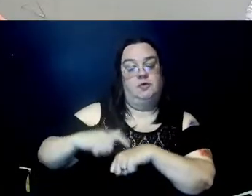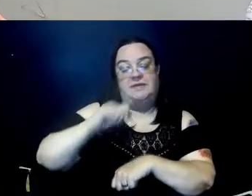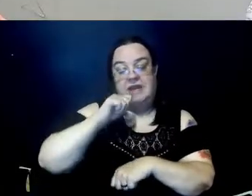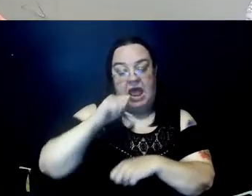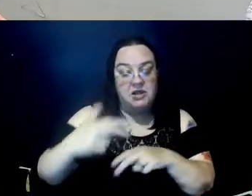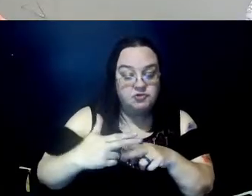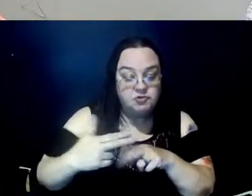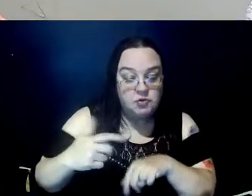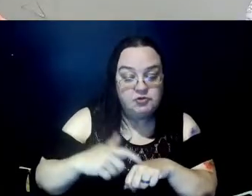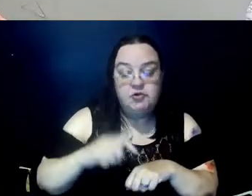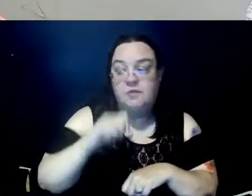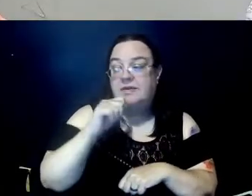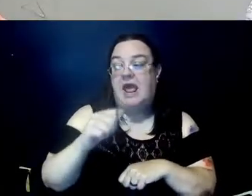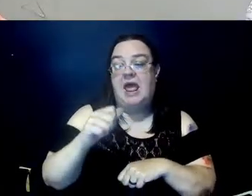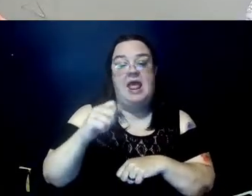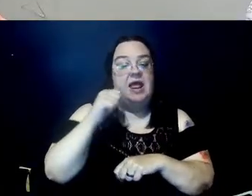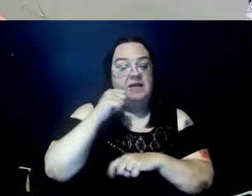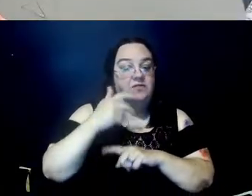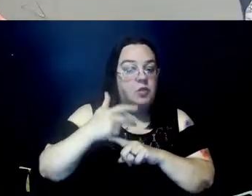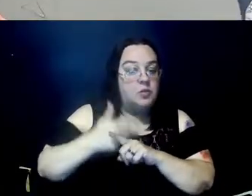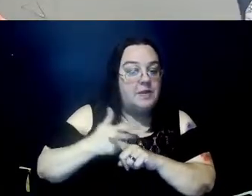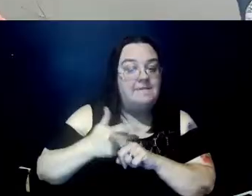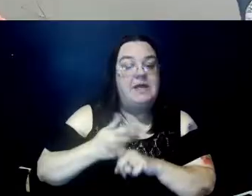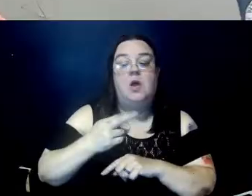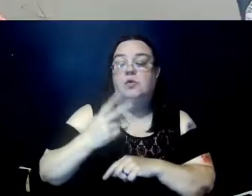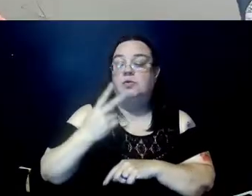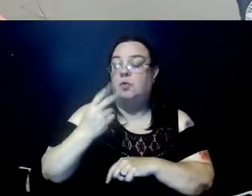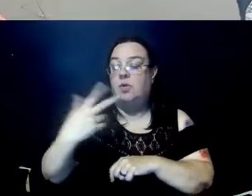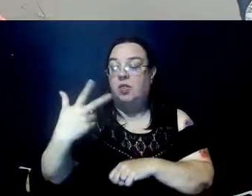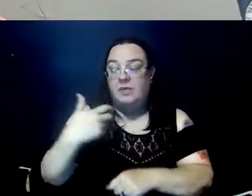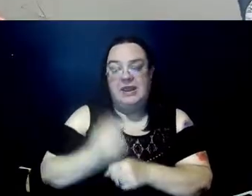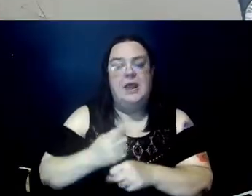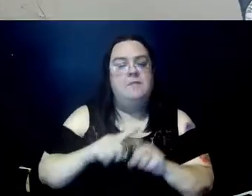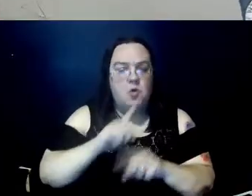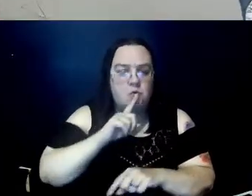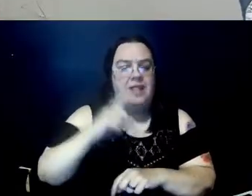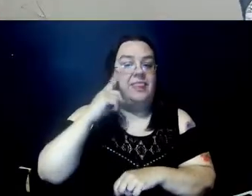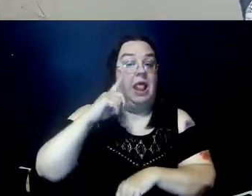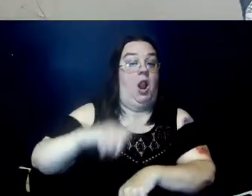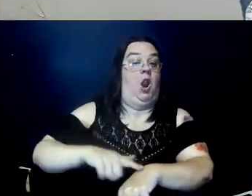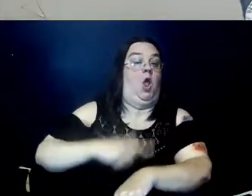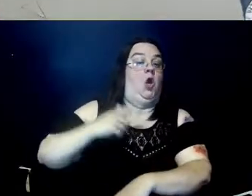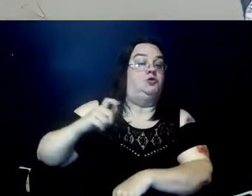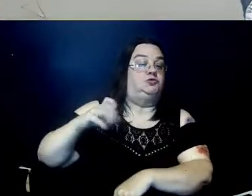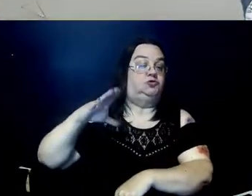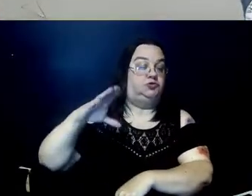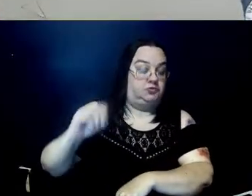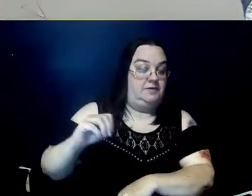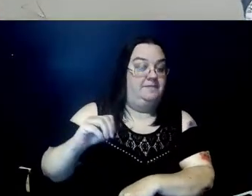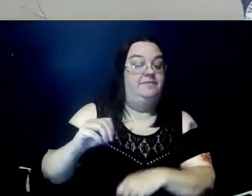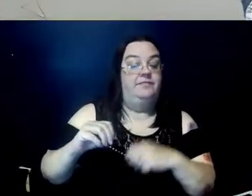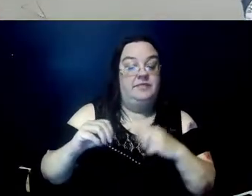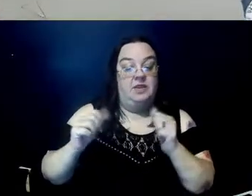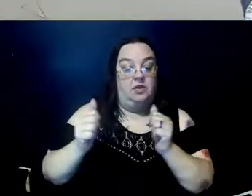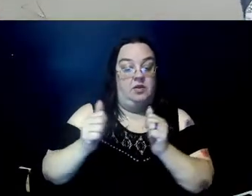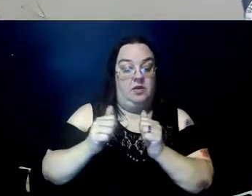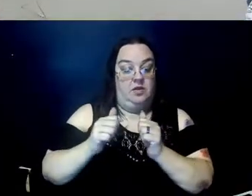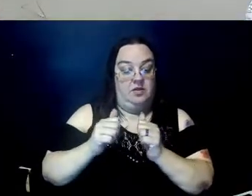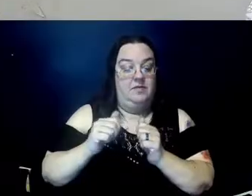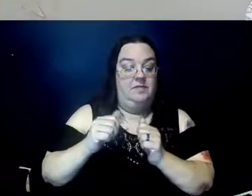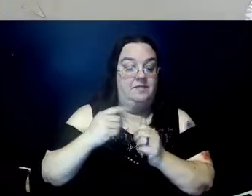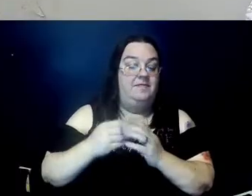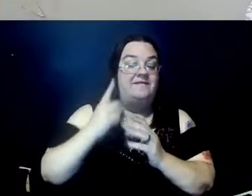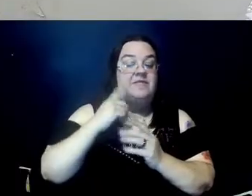every 3 months or every 2 or 3 years, but long-term. Be mindful of the money, you have